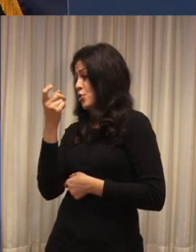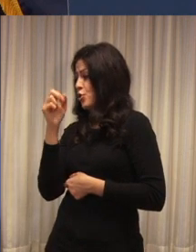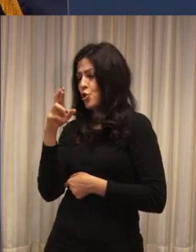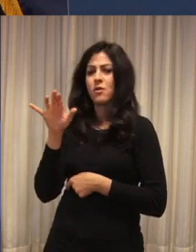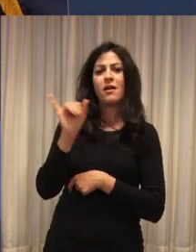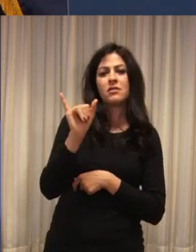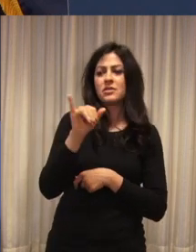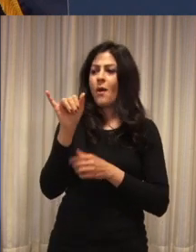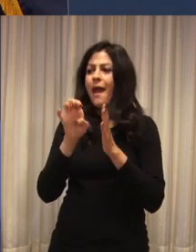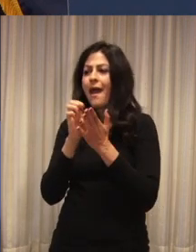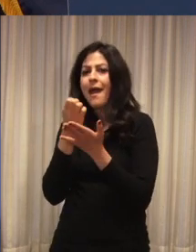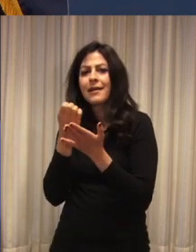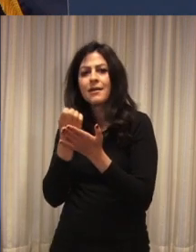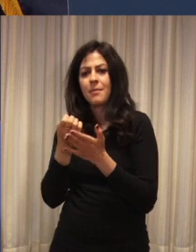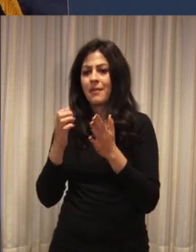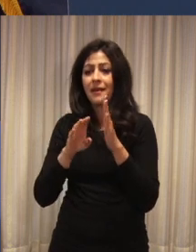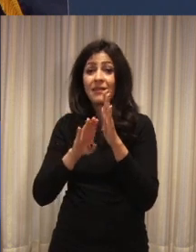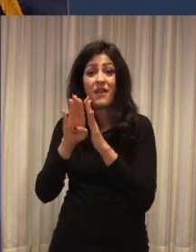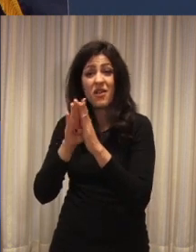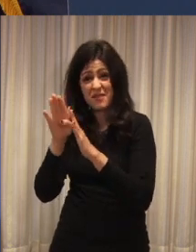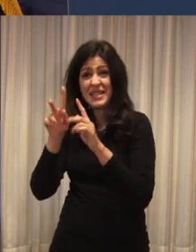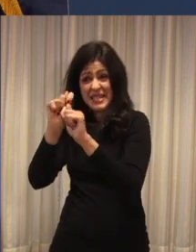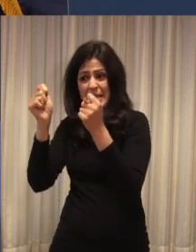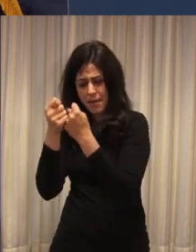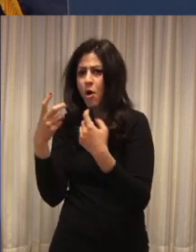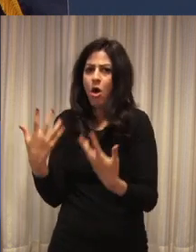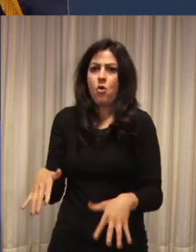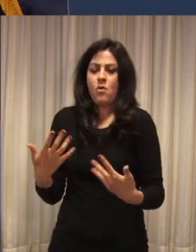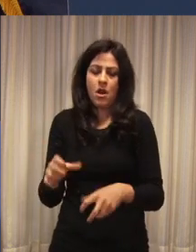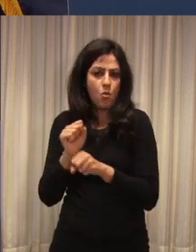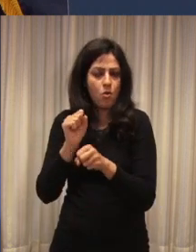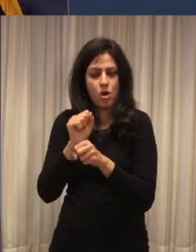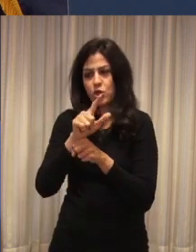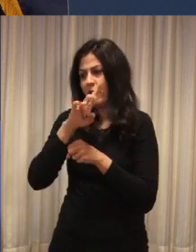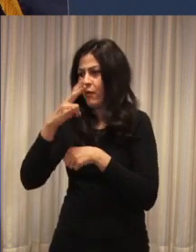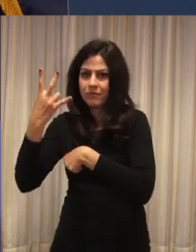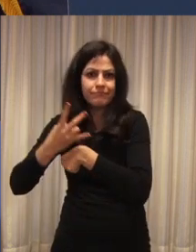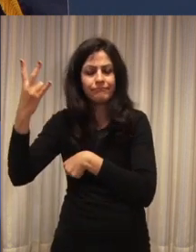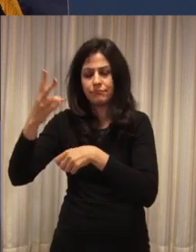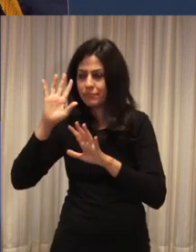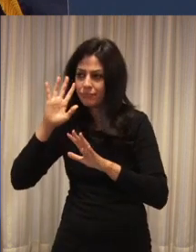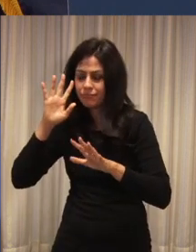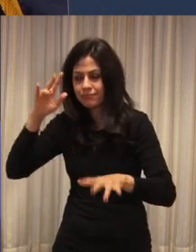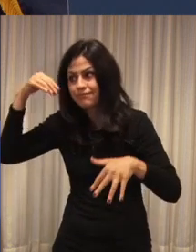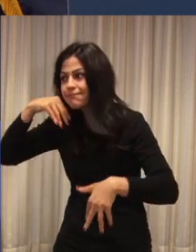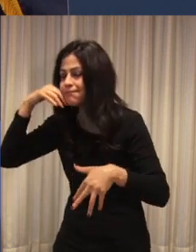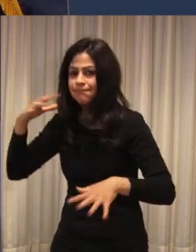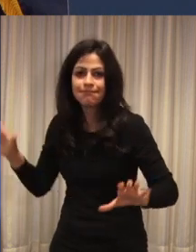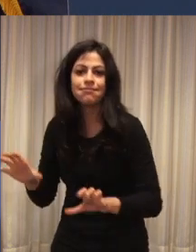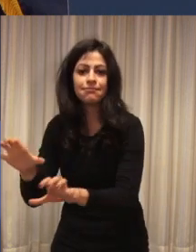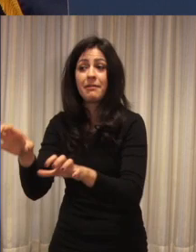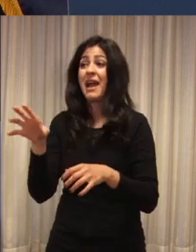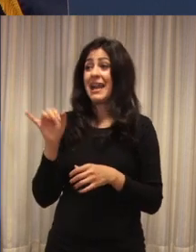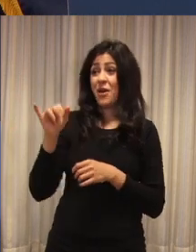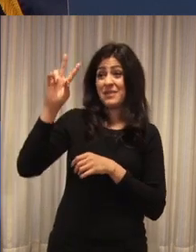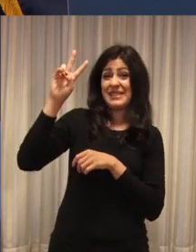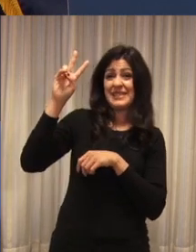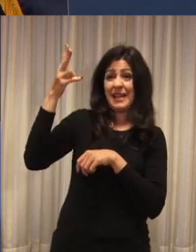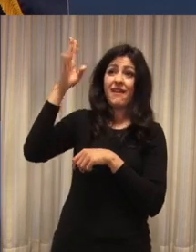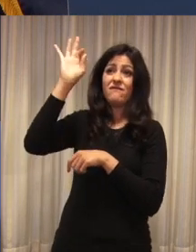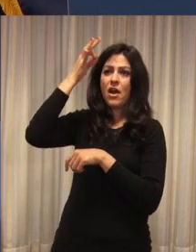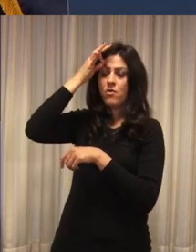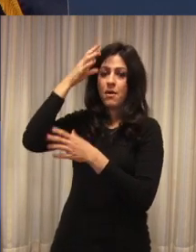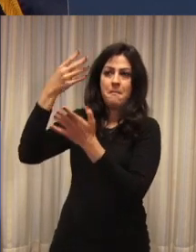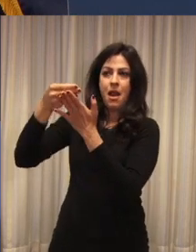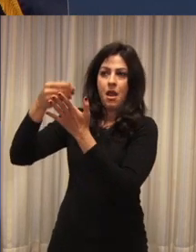working 24/7 already to get that money flowing. And now that the second wave of funding, federal funding, is available, we